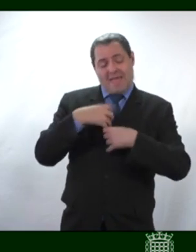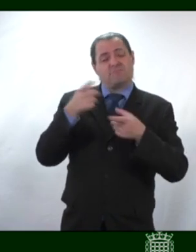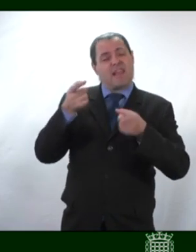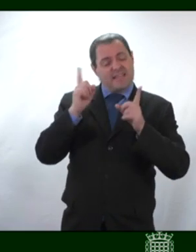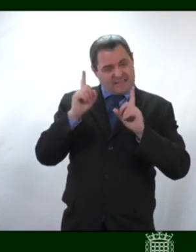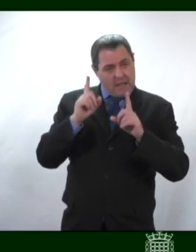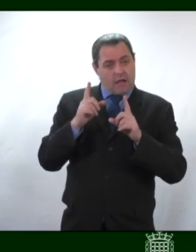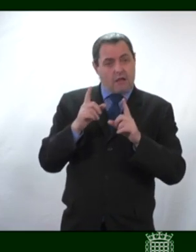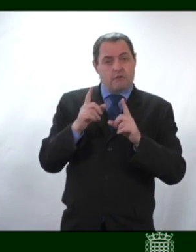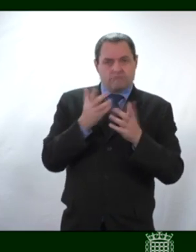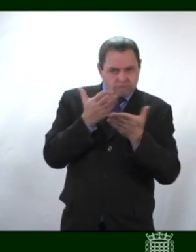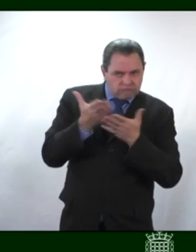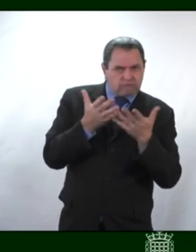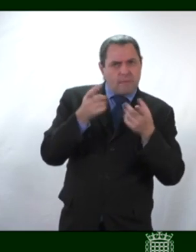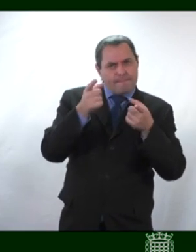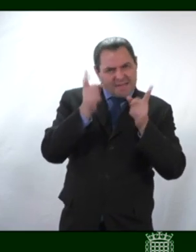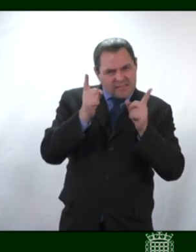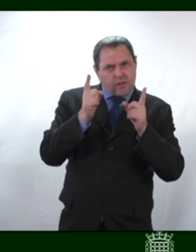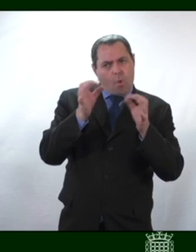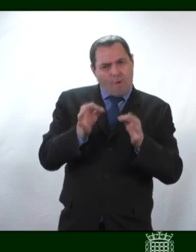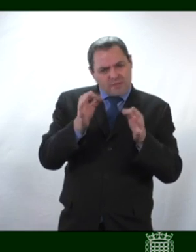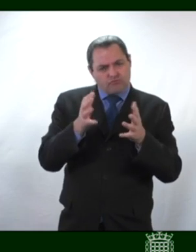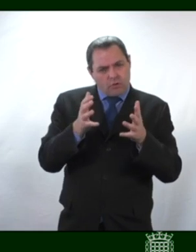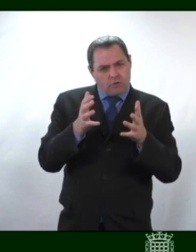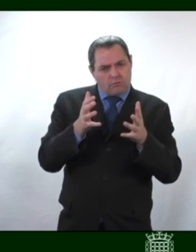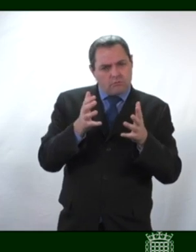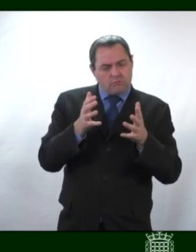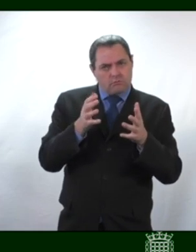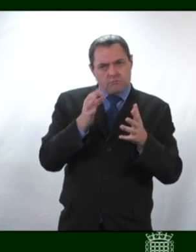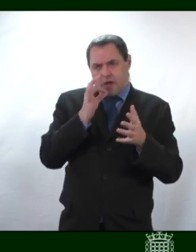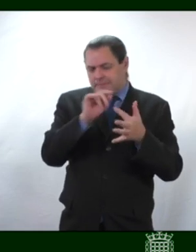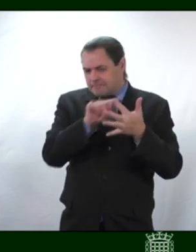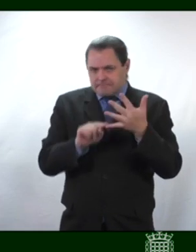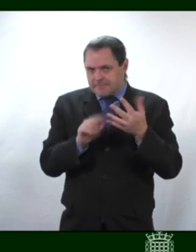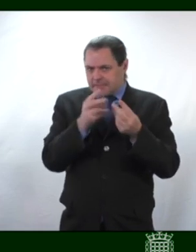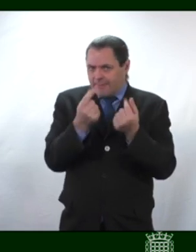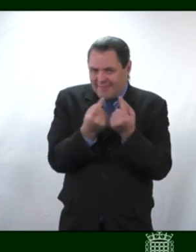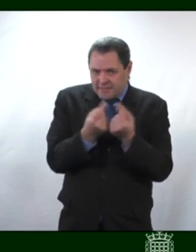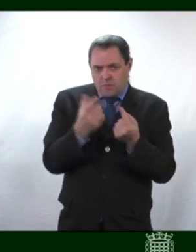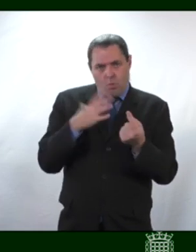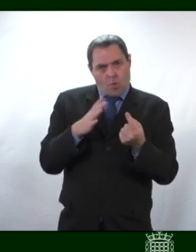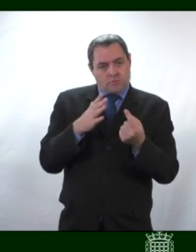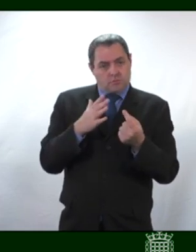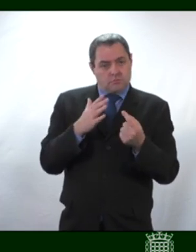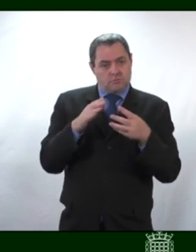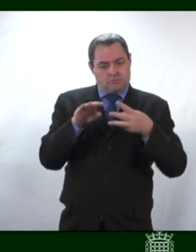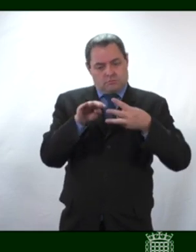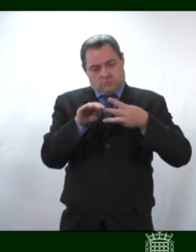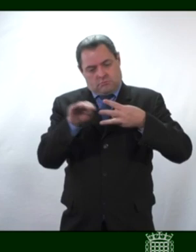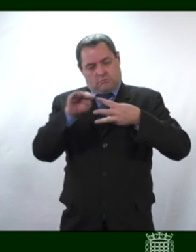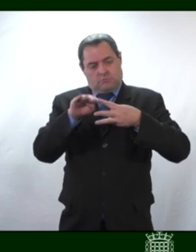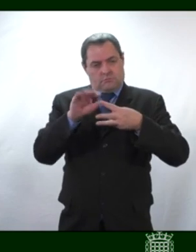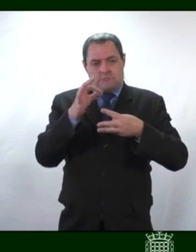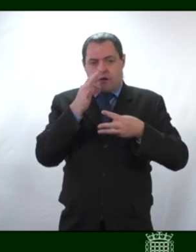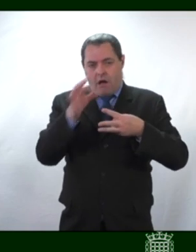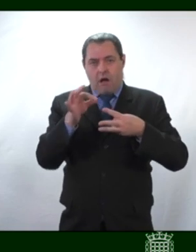with ministers and officials about a number of asks in order that move to a Tier 3 could be considered. Those asks are